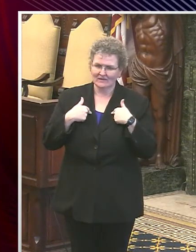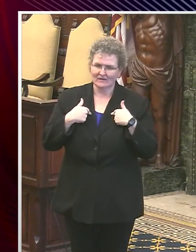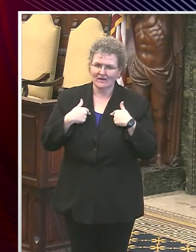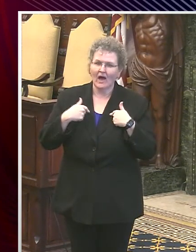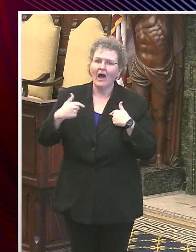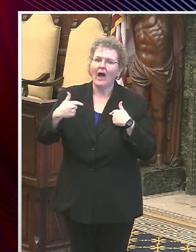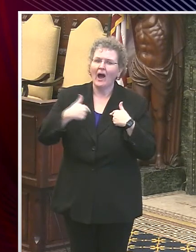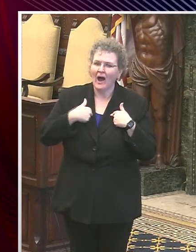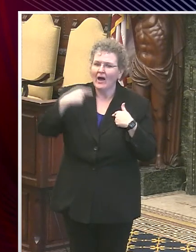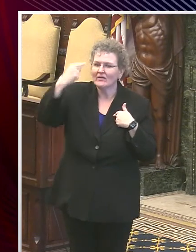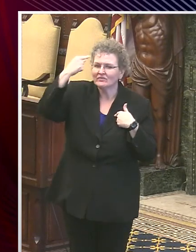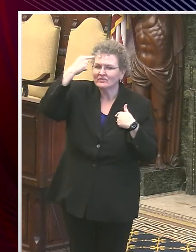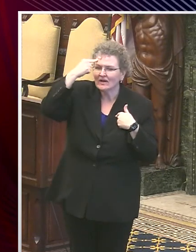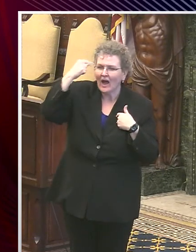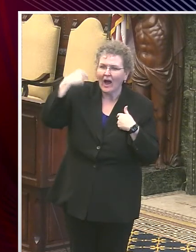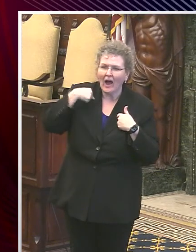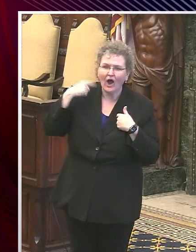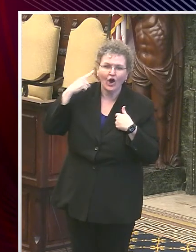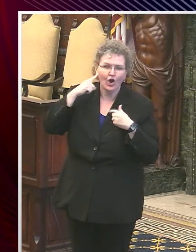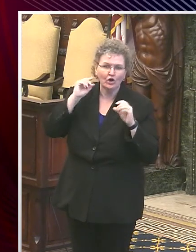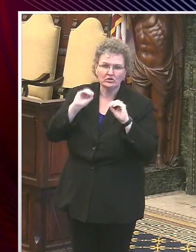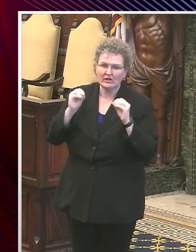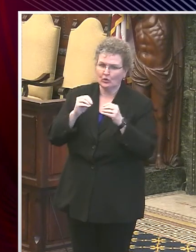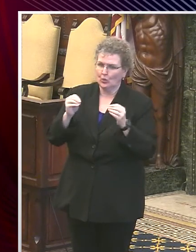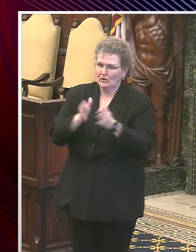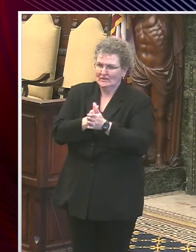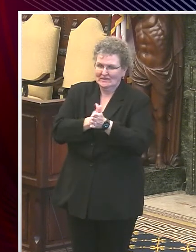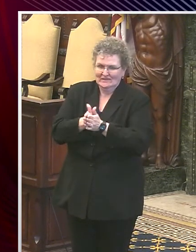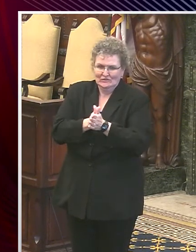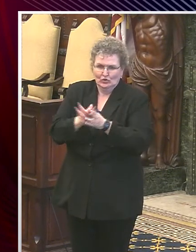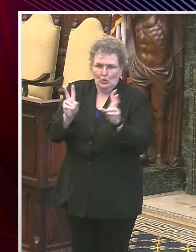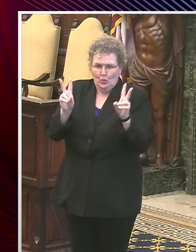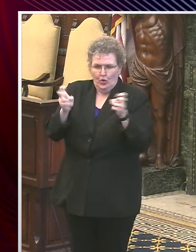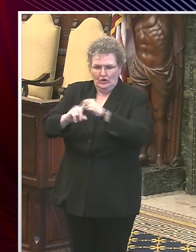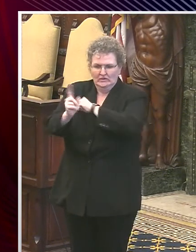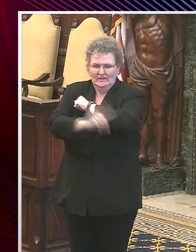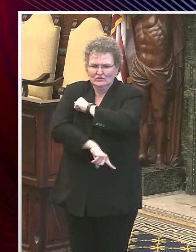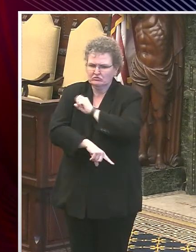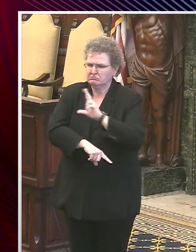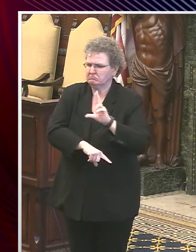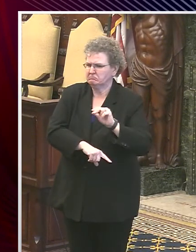heard no interest in quote unquote penalizing anybody.